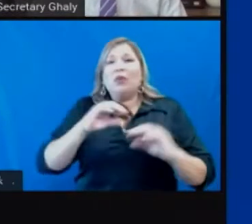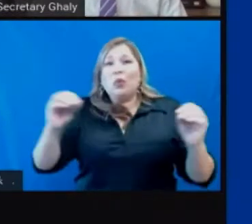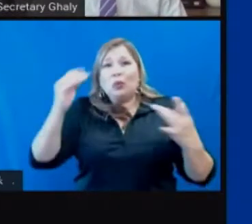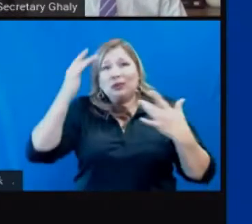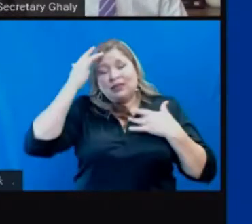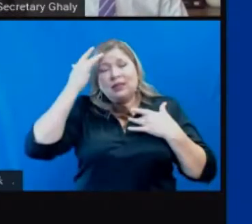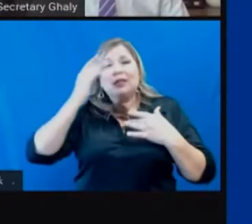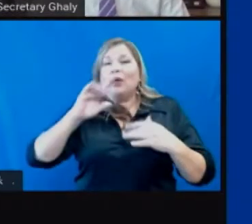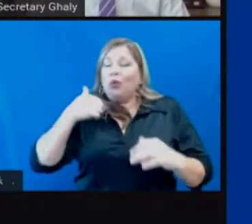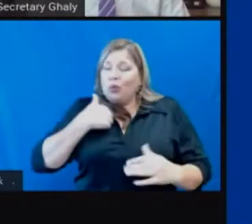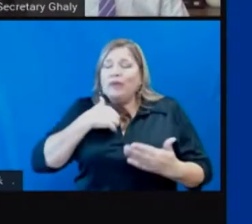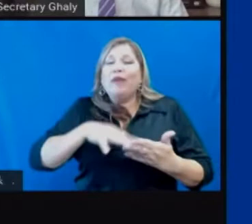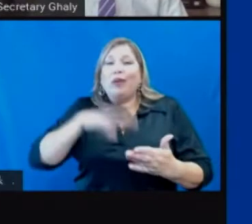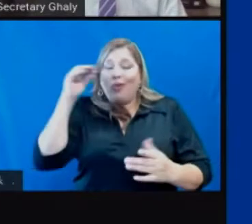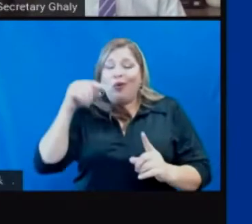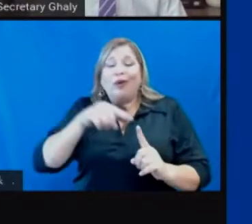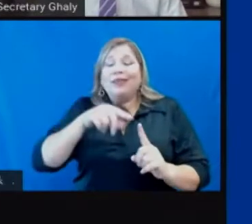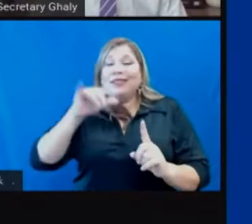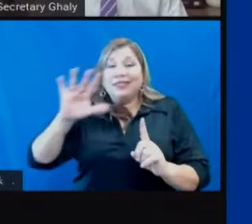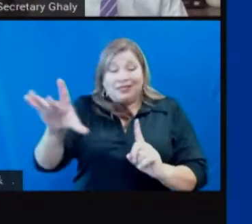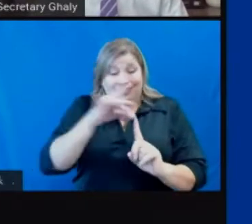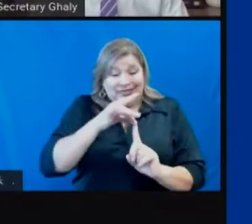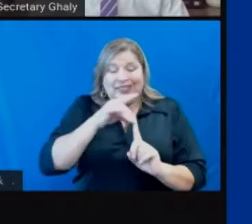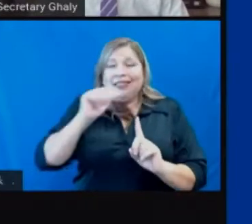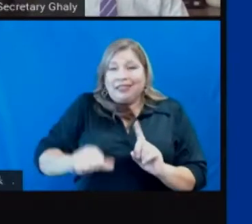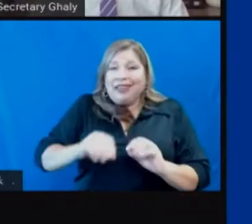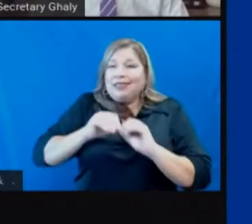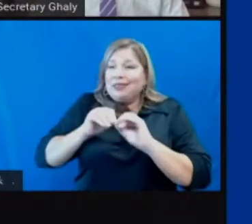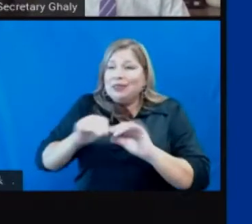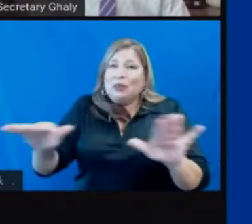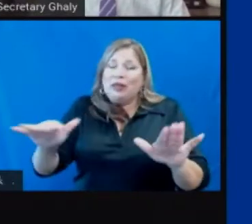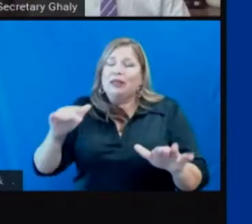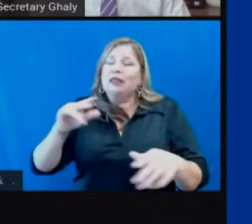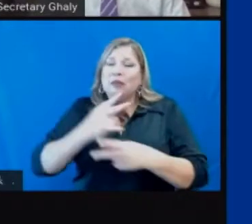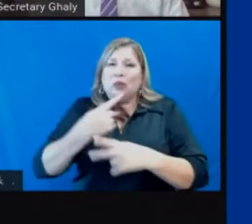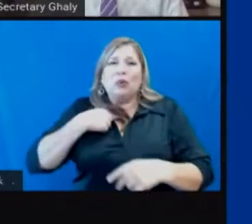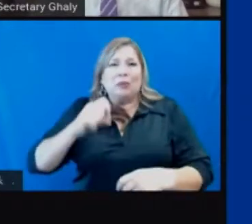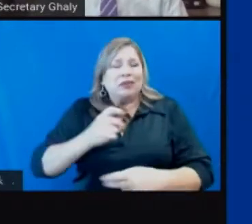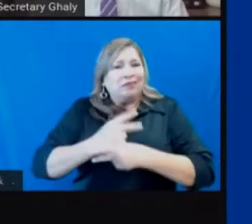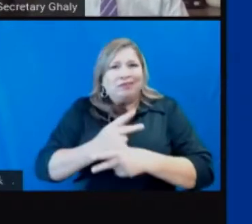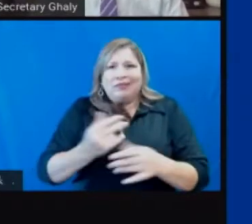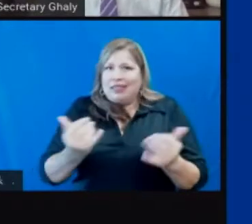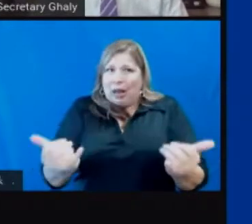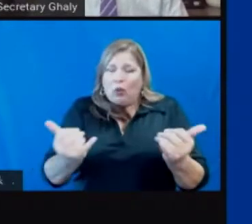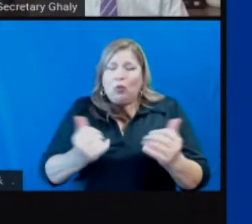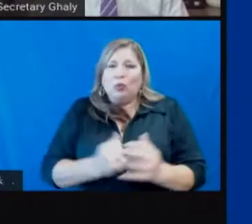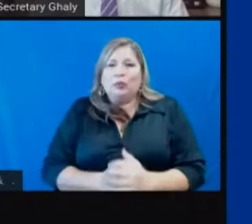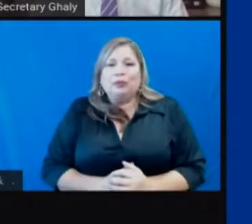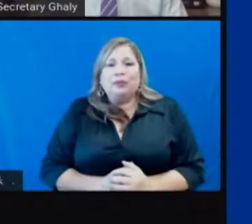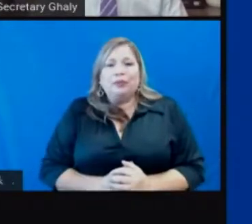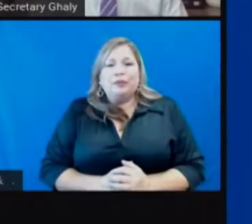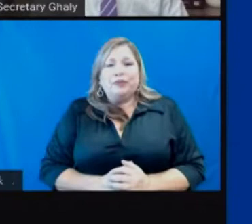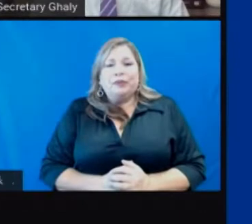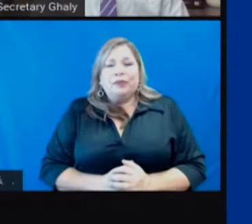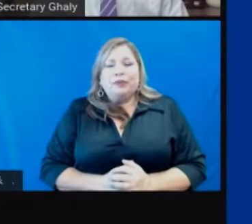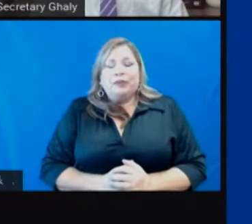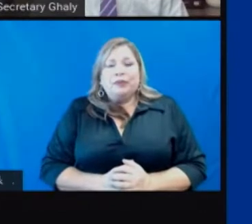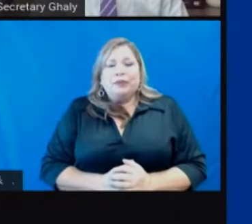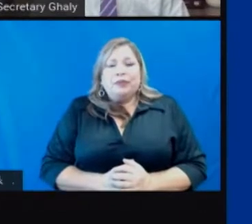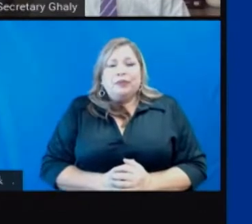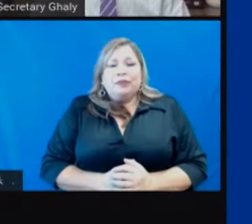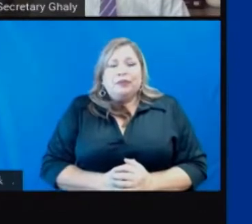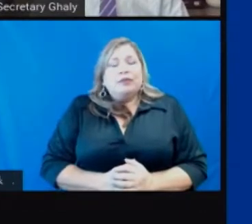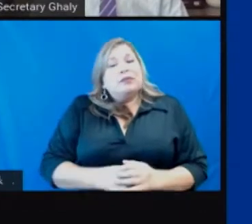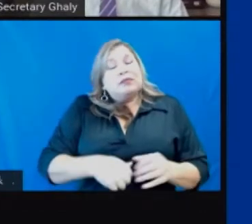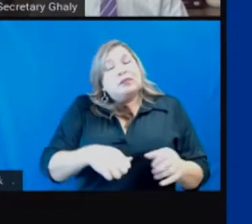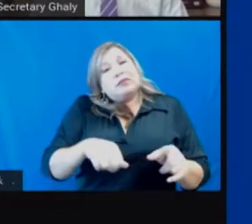very critical one that pushes us to take these actions now. And then importantly, and this has really been an important